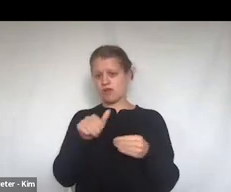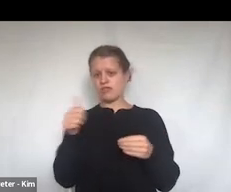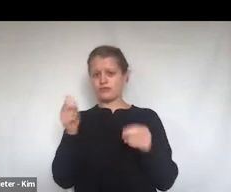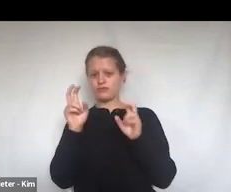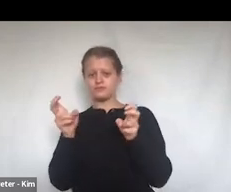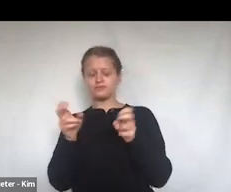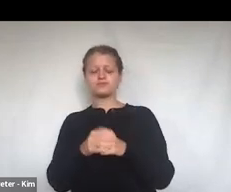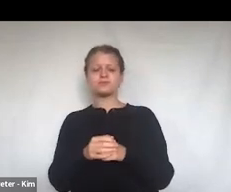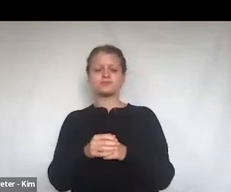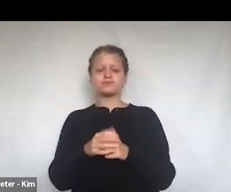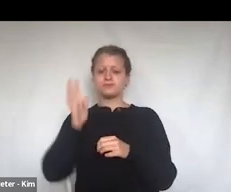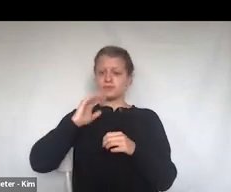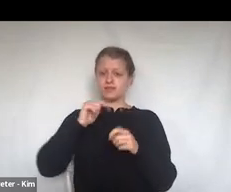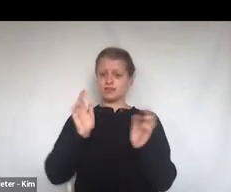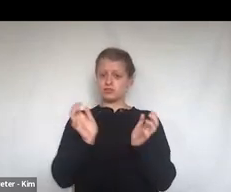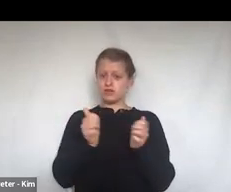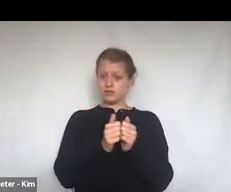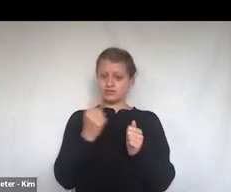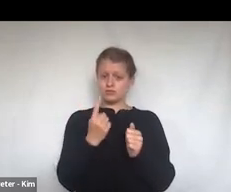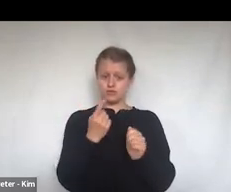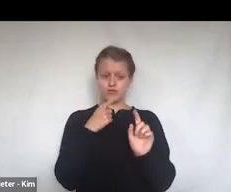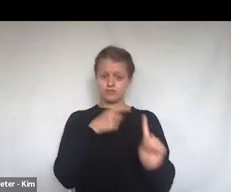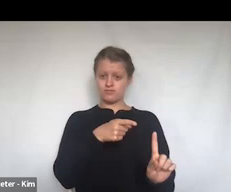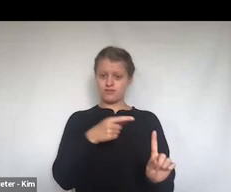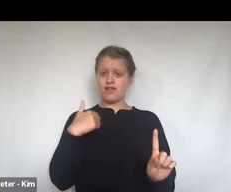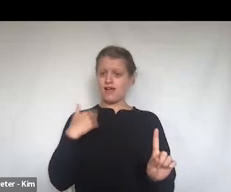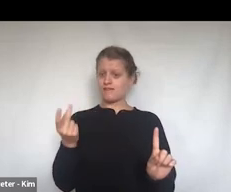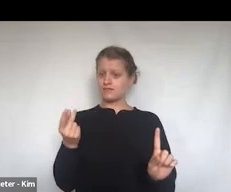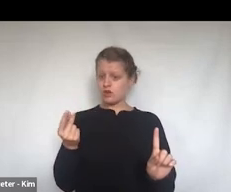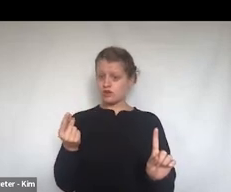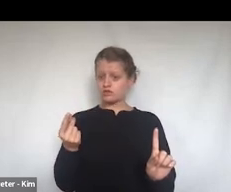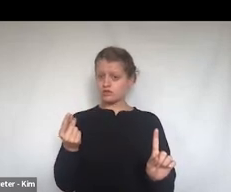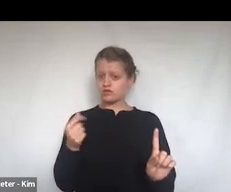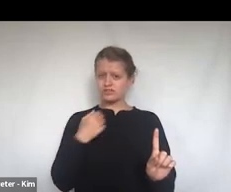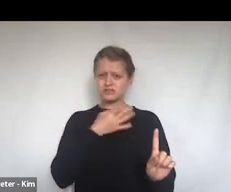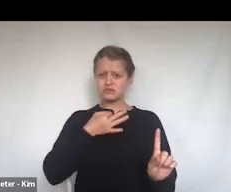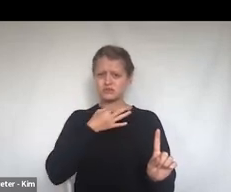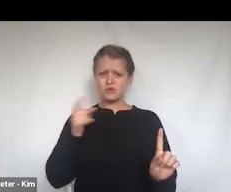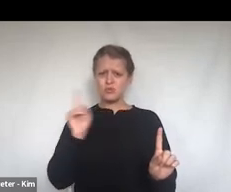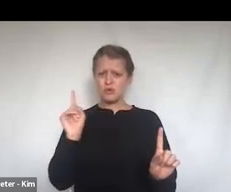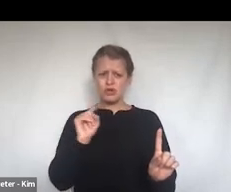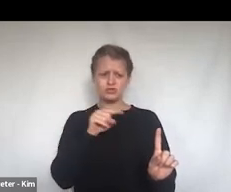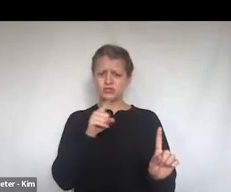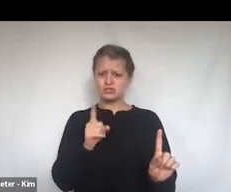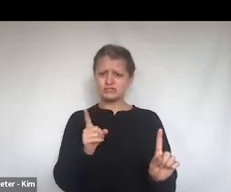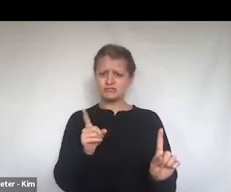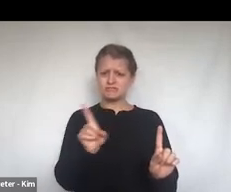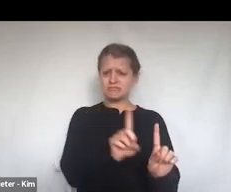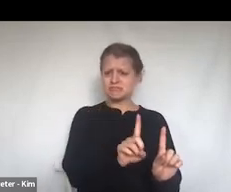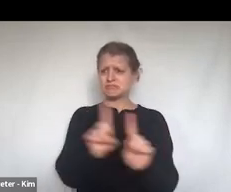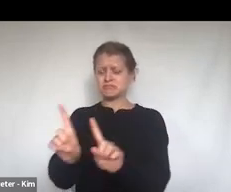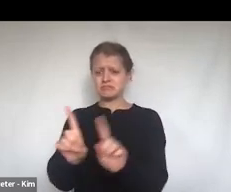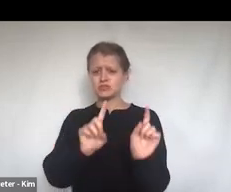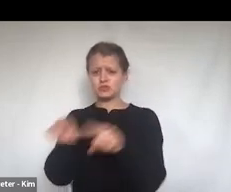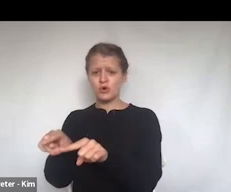is saying she has a dog and she's wondering where can she go with her dog during an extreme